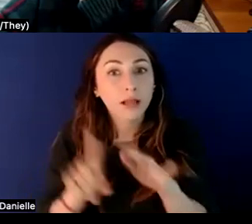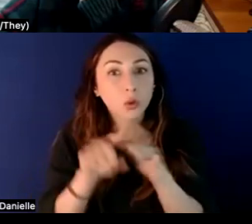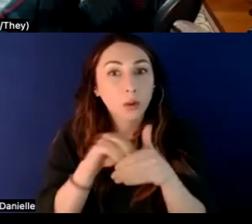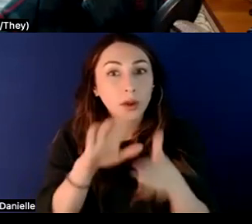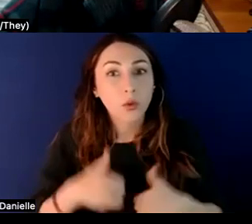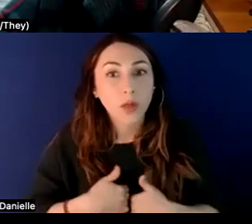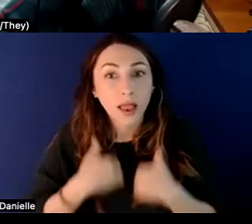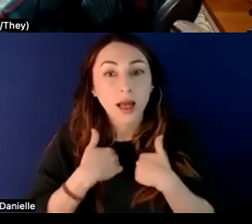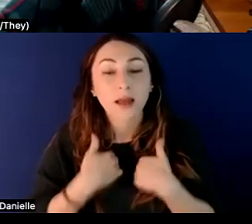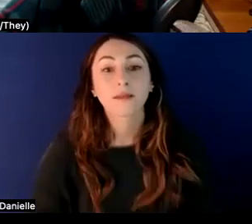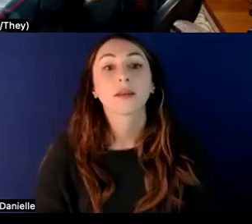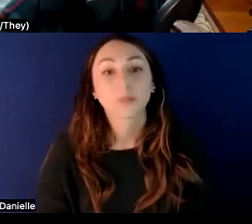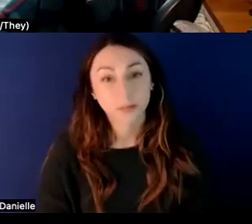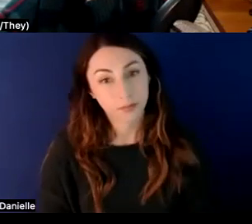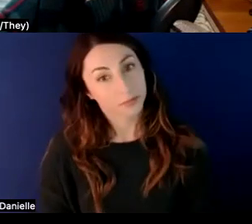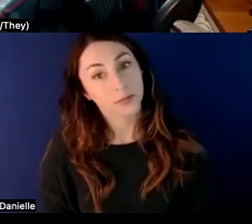Hey,